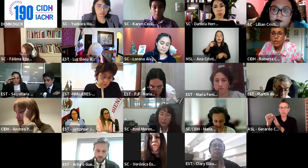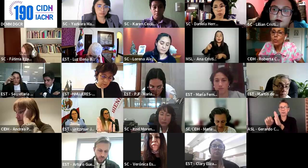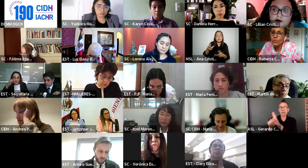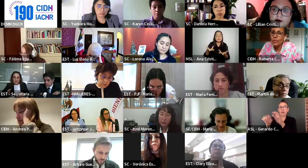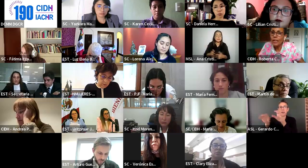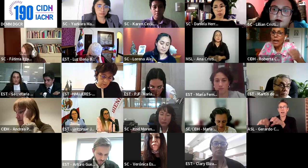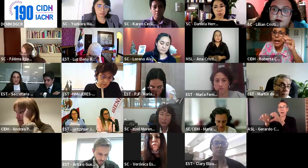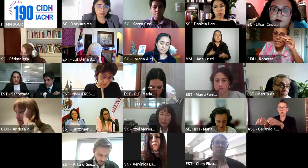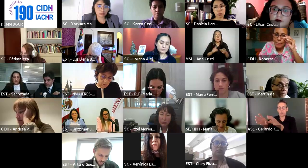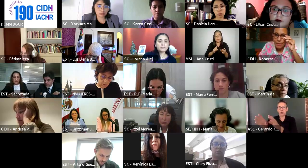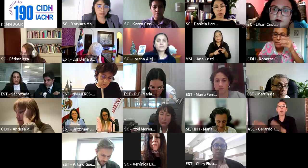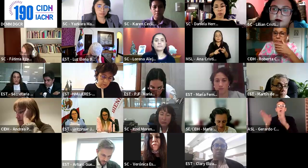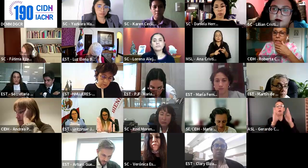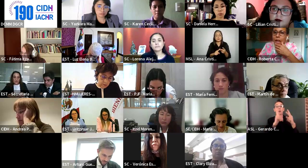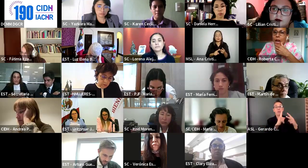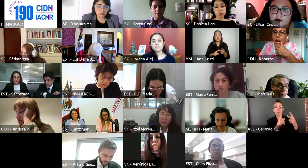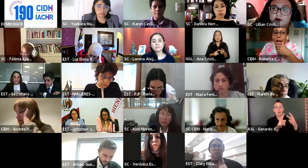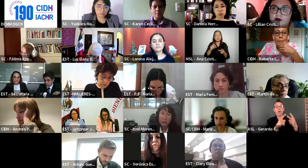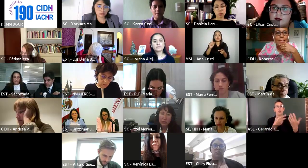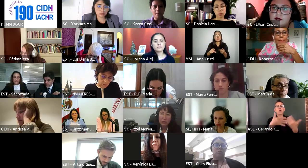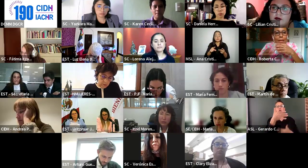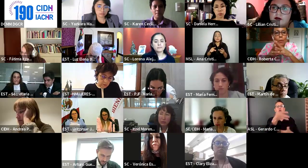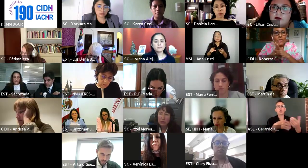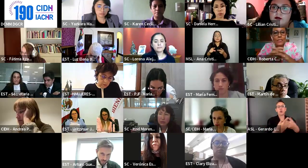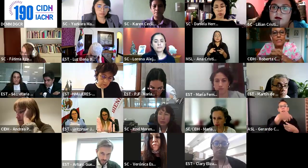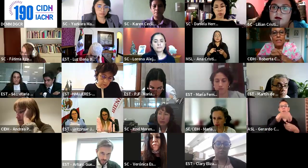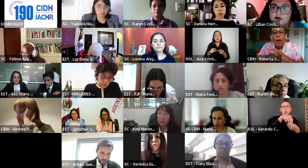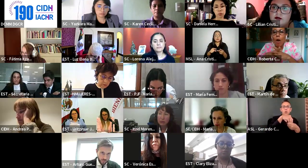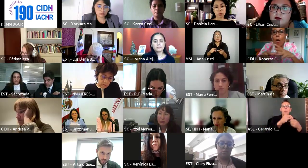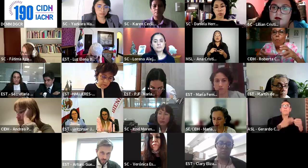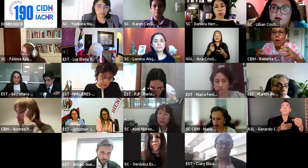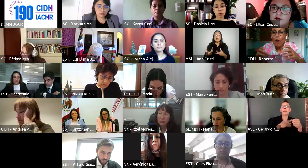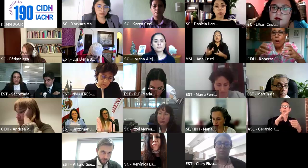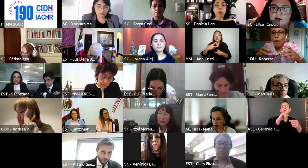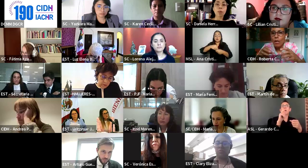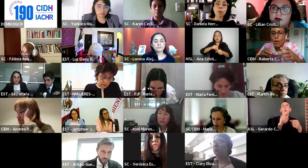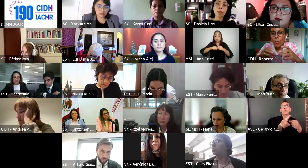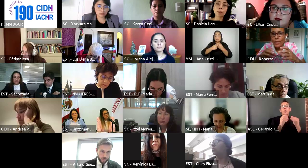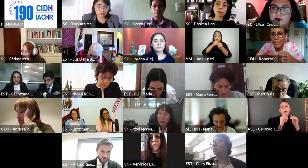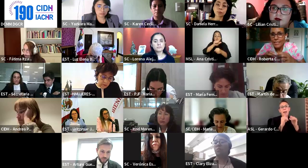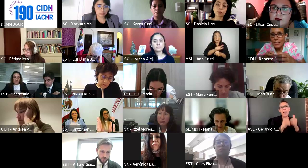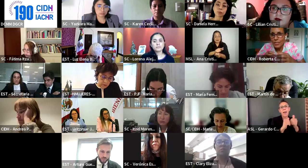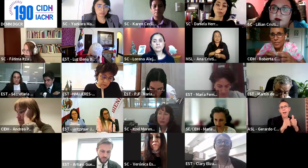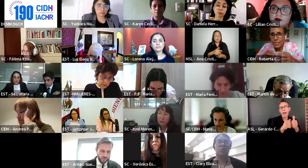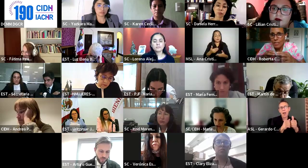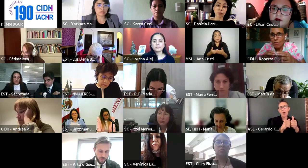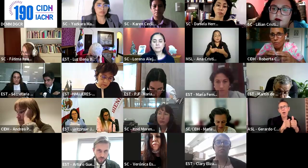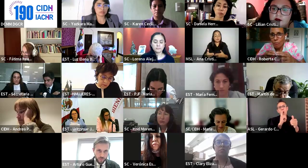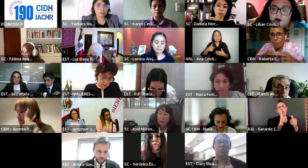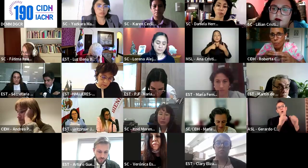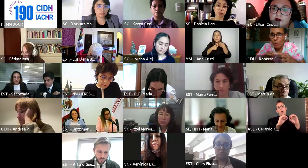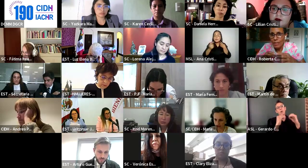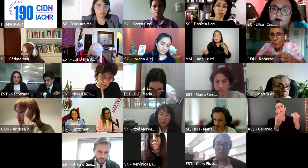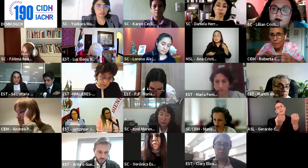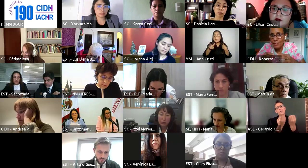social inclusion aspect, I guess my question is, how are organizations